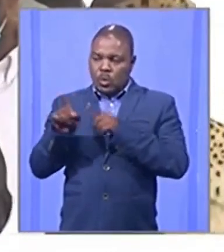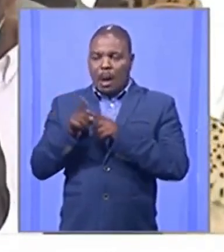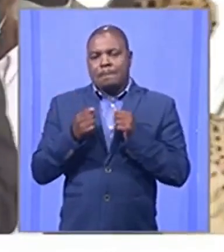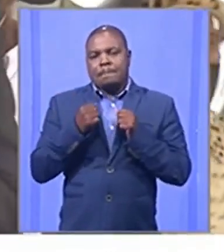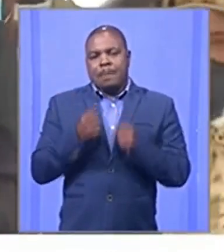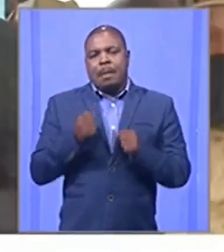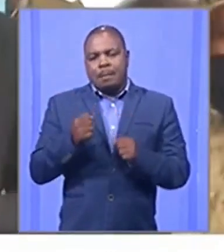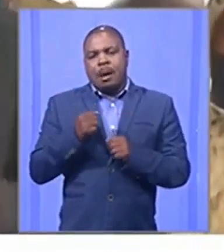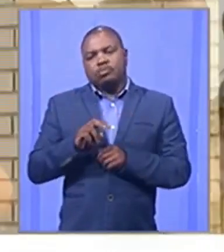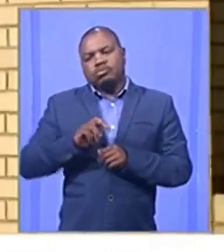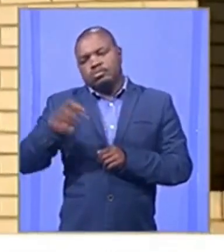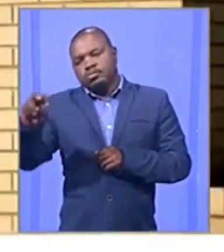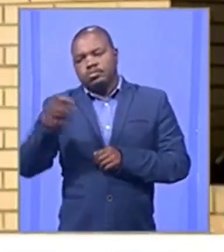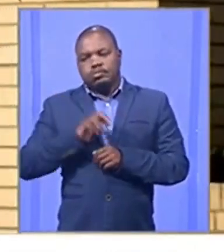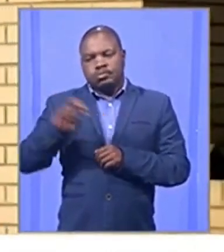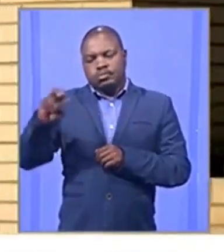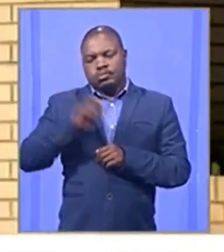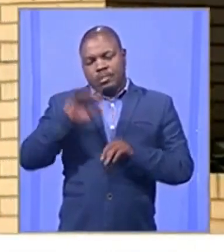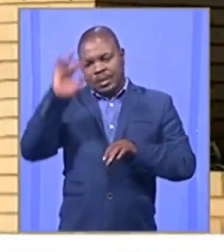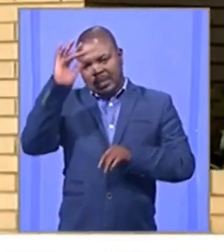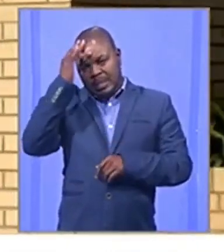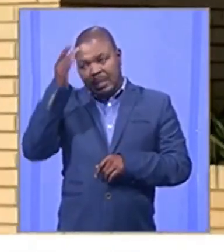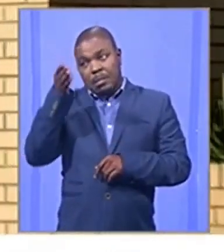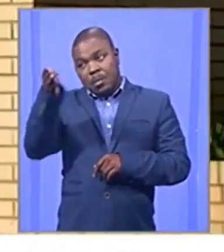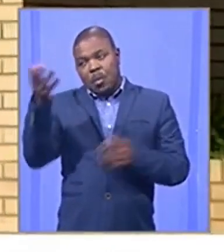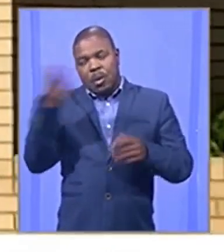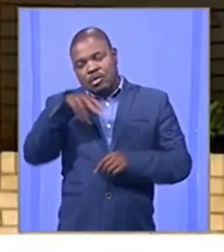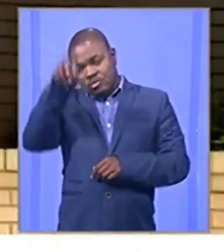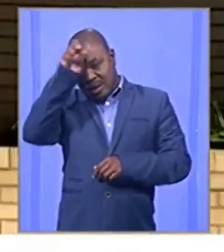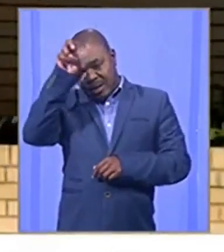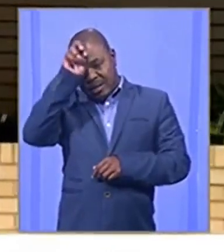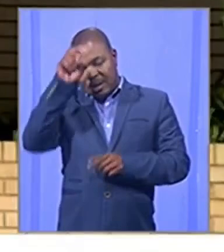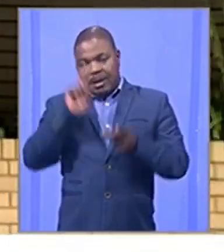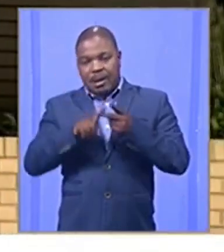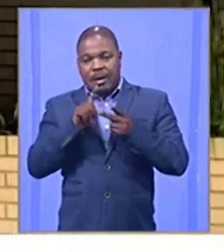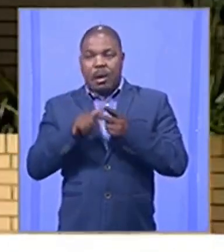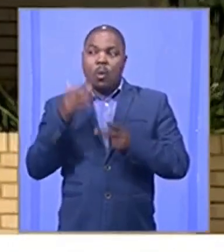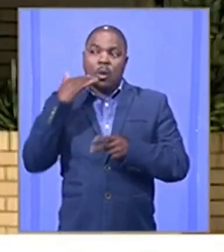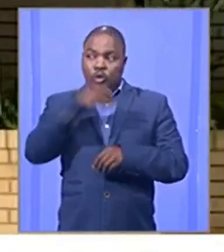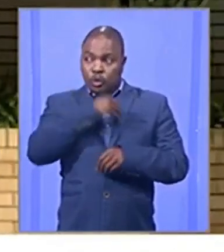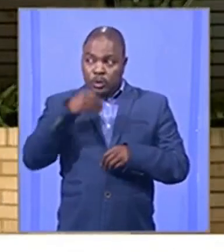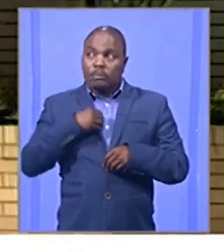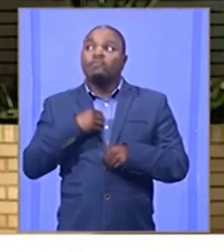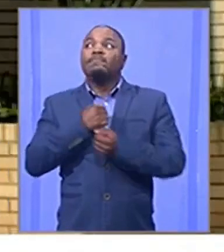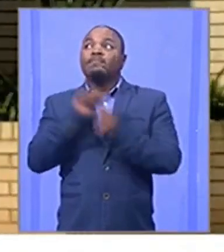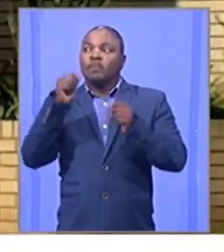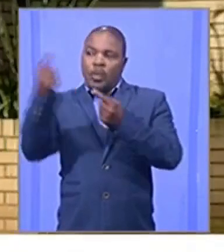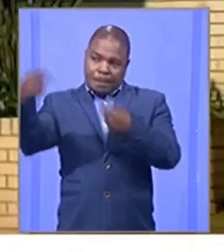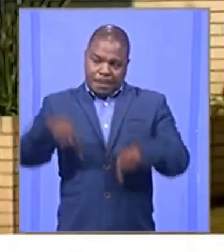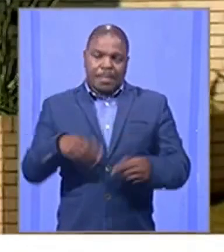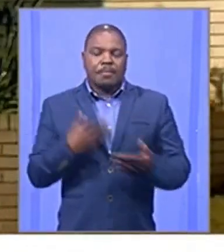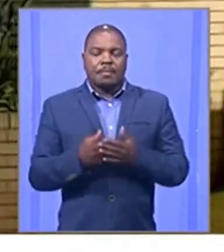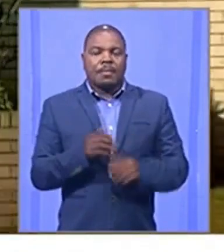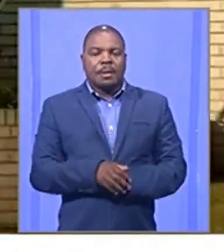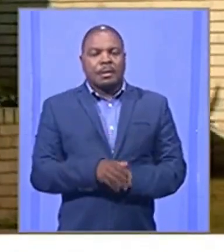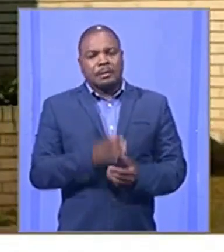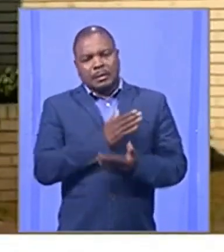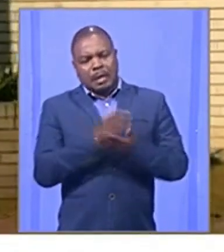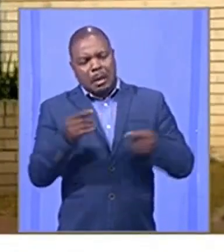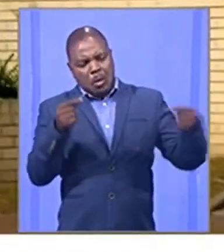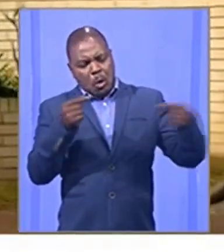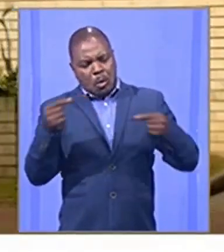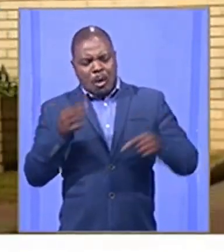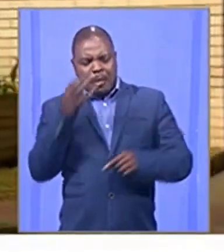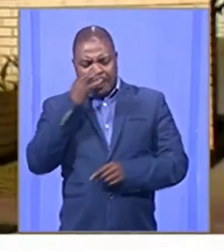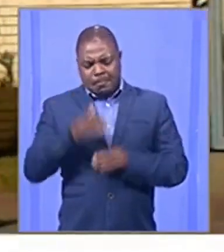tsweletse go tsamaya thuso ya kalafi kwa Russia ebile a tla boa fela fa a golotswe ke dingaka. Kgabagare ba ba kgatlhanong ba re